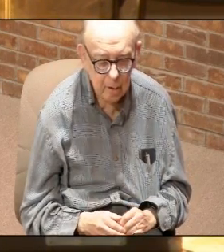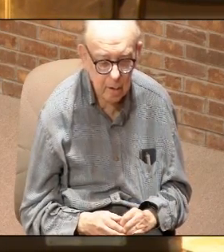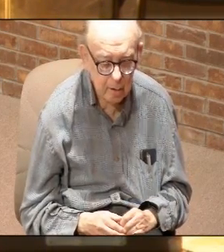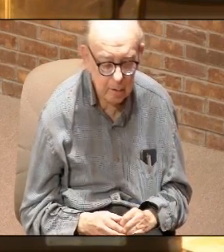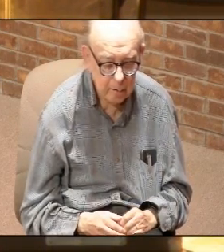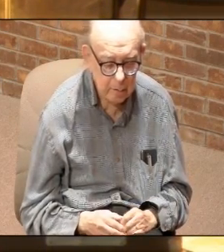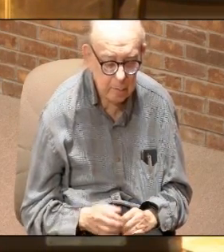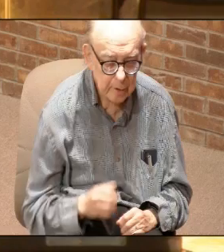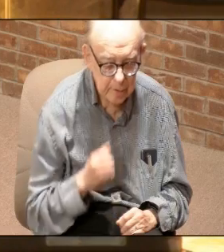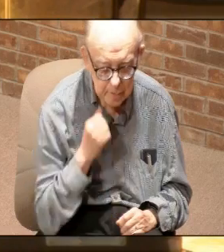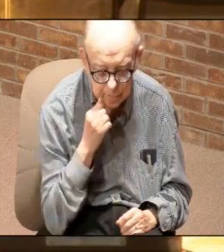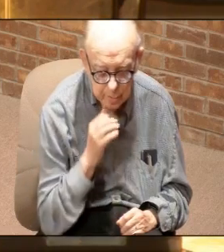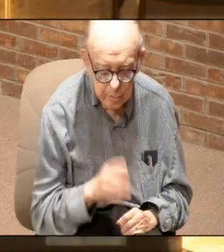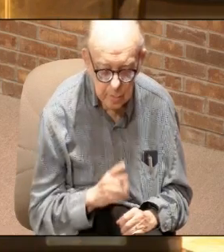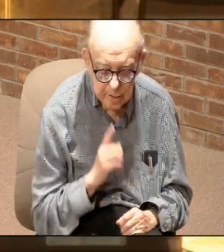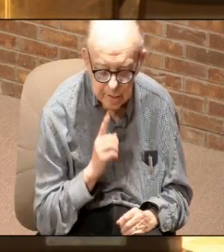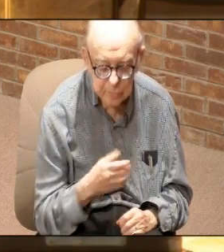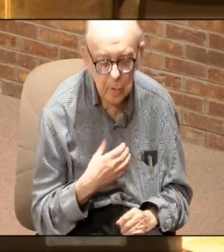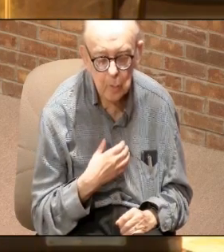she's white.